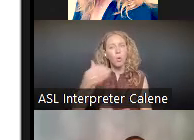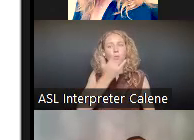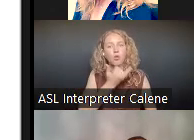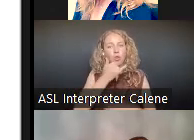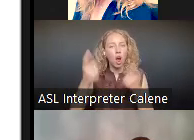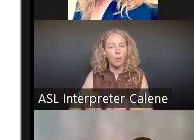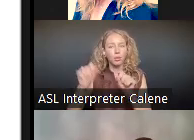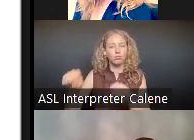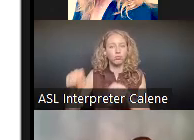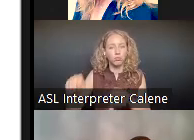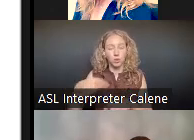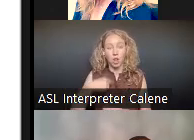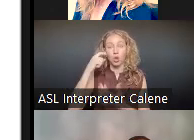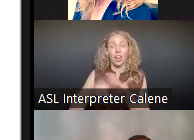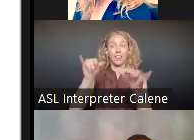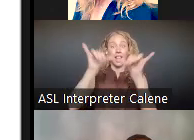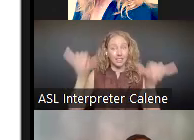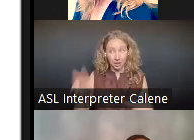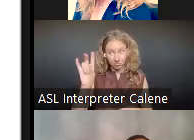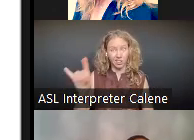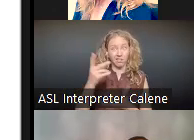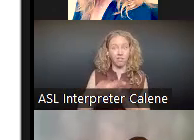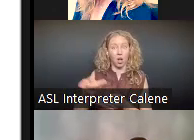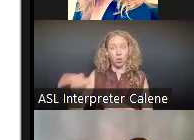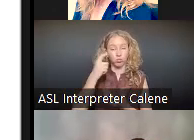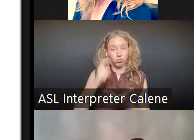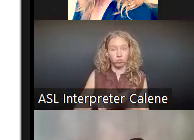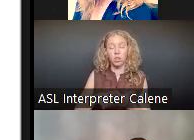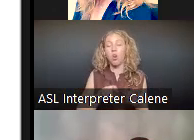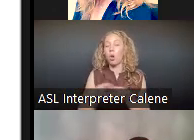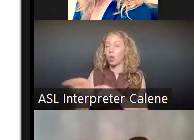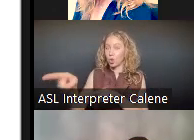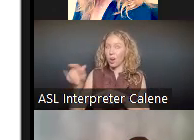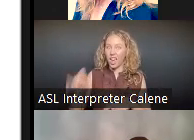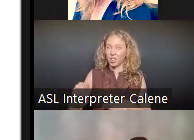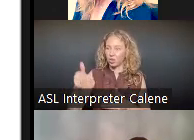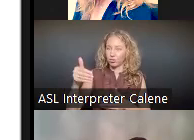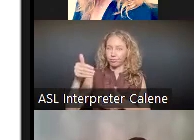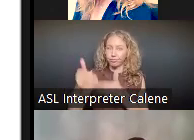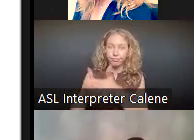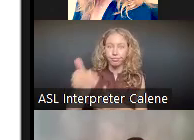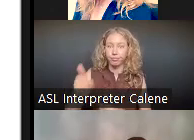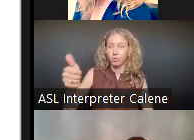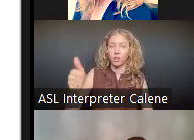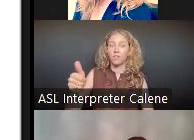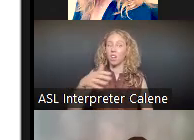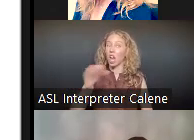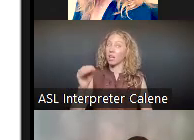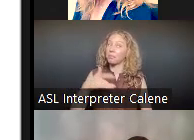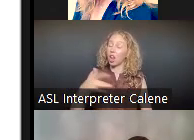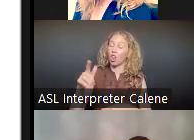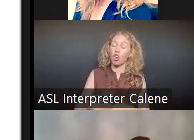right? Recognizing that the system did fail them and that they have had to go really long time